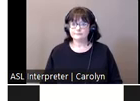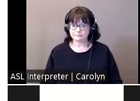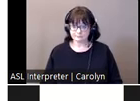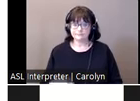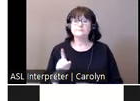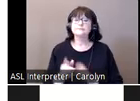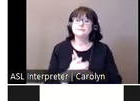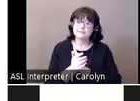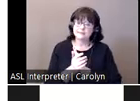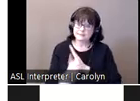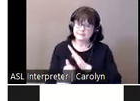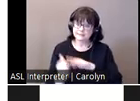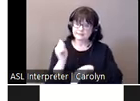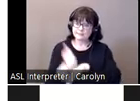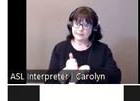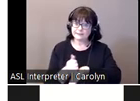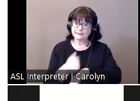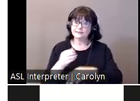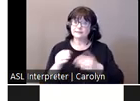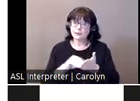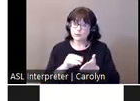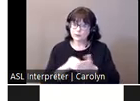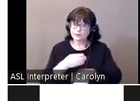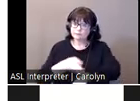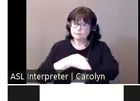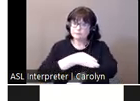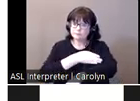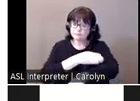Skills-based enhanced learning needed by employers.